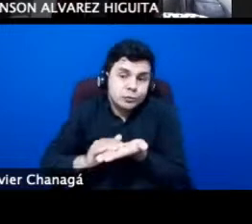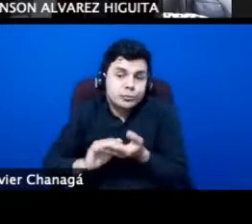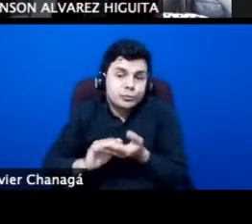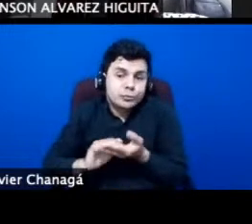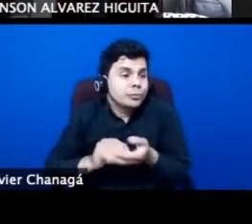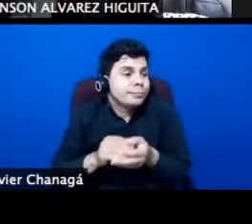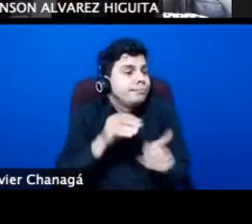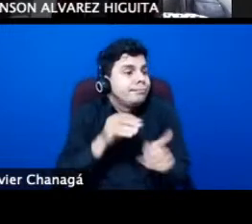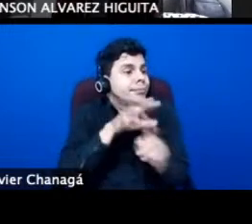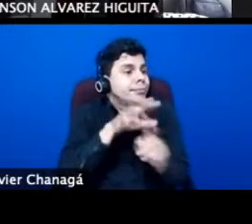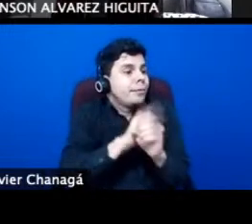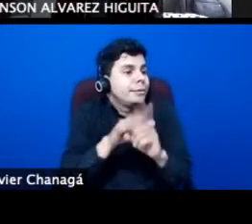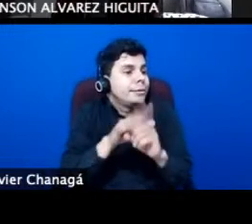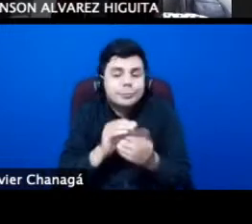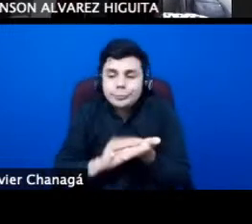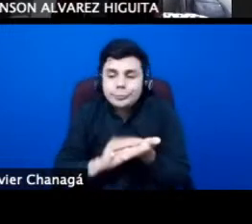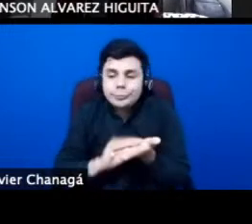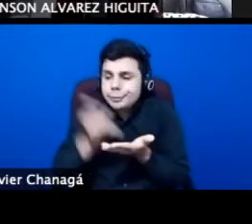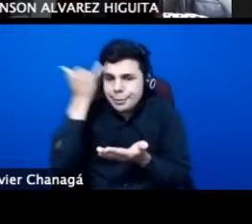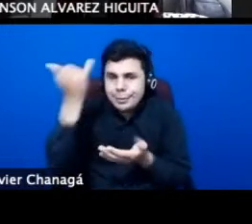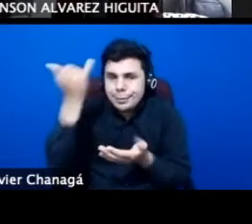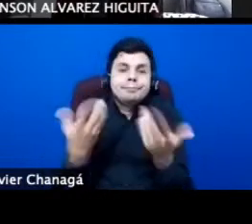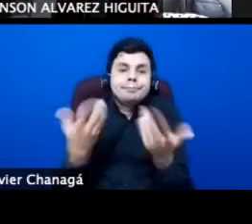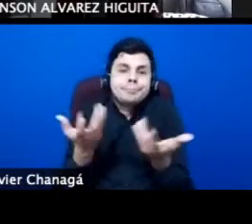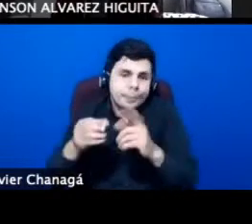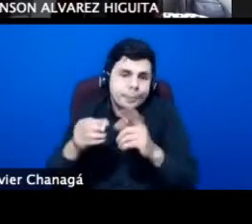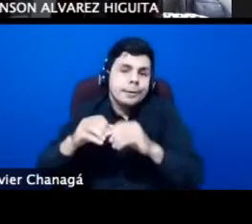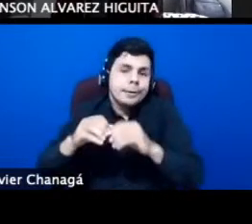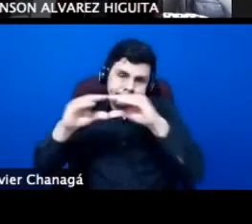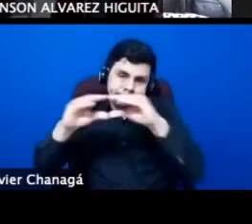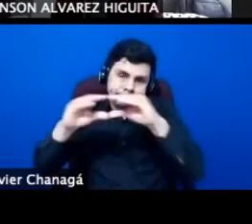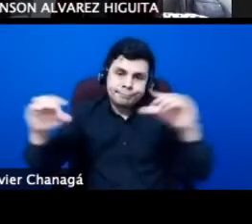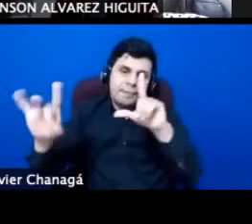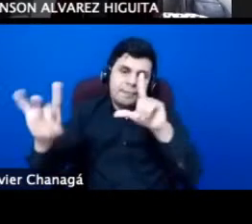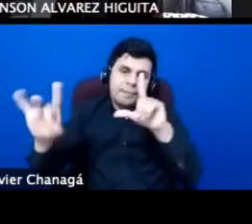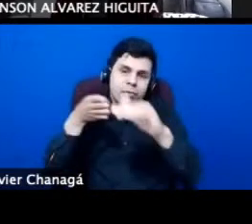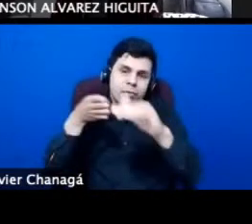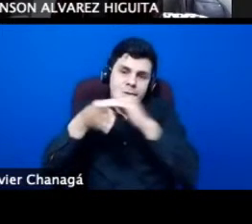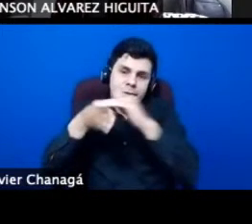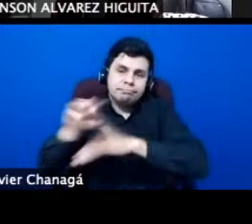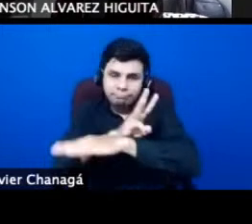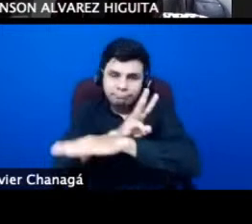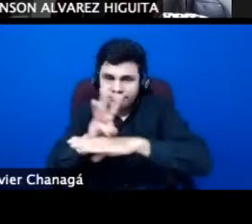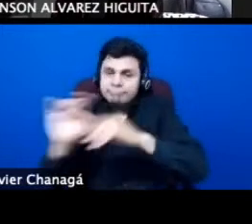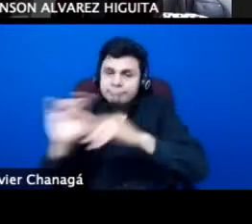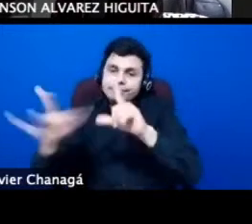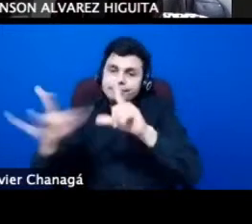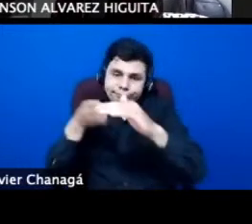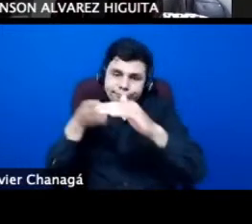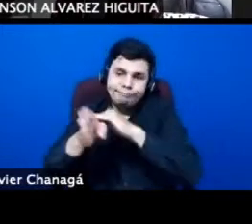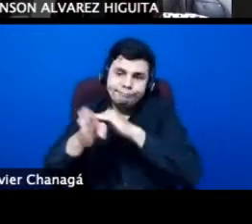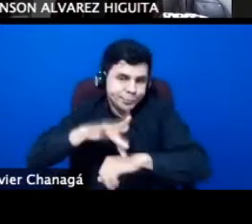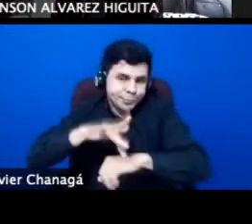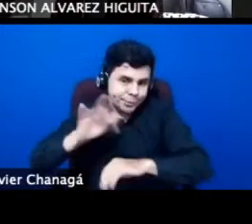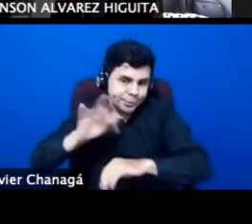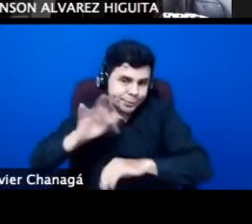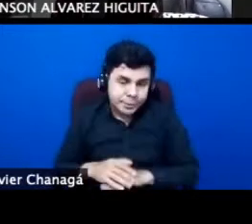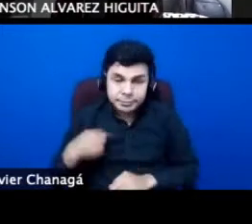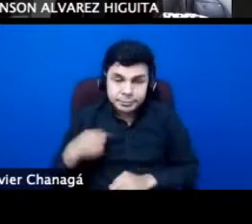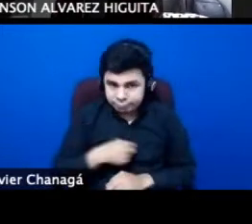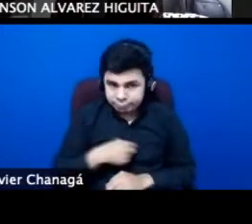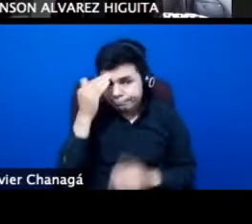hecho todo lo posible para hacer un apoyo para nuestras comunidades. Nosotros sabemos que la gente está aburrida en casa y